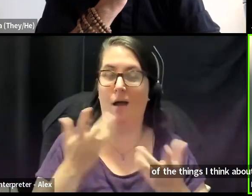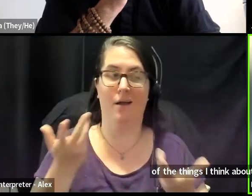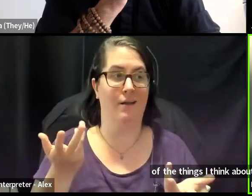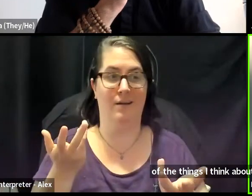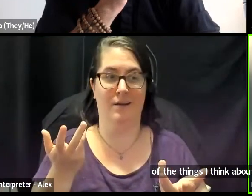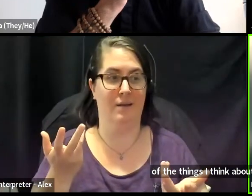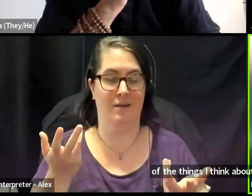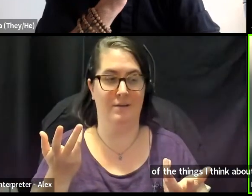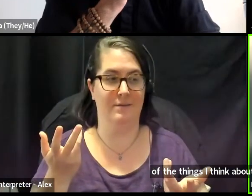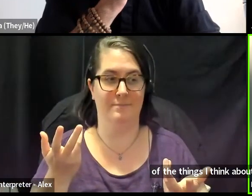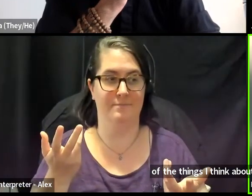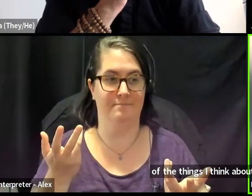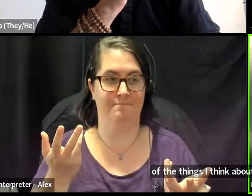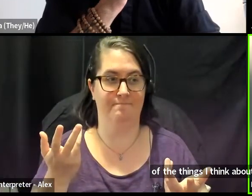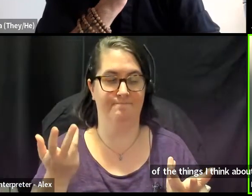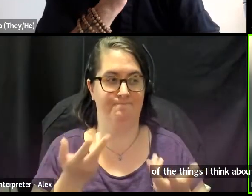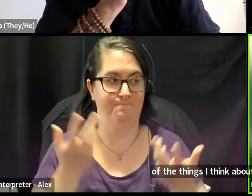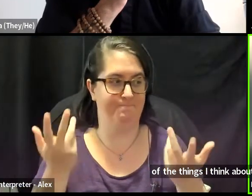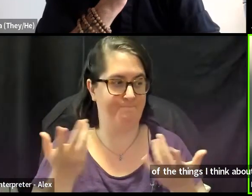able to